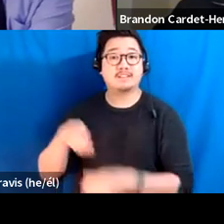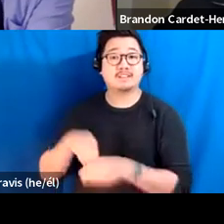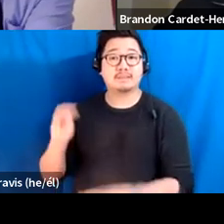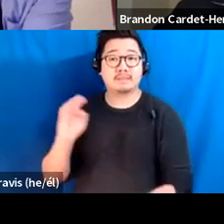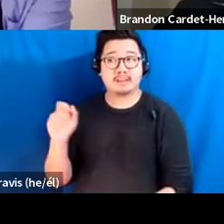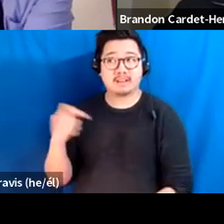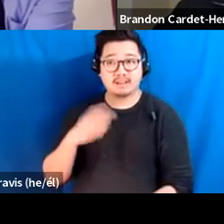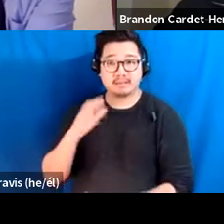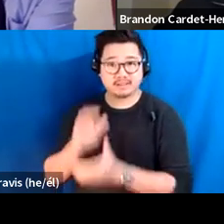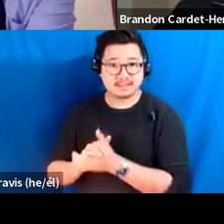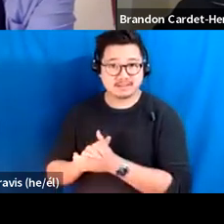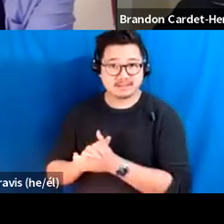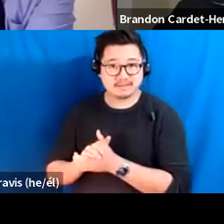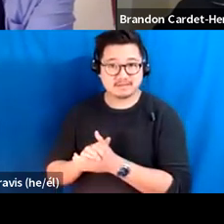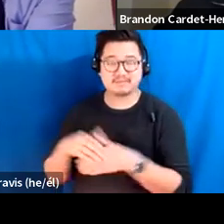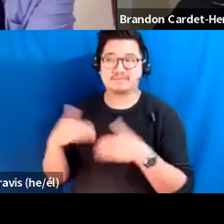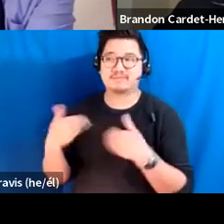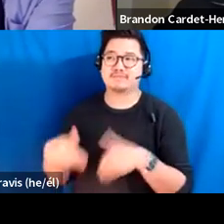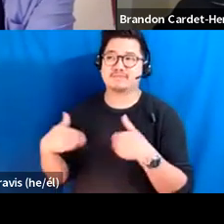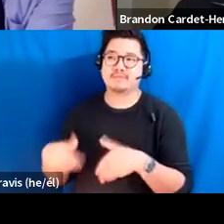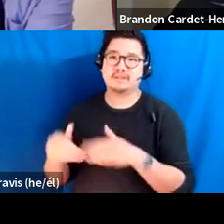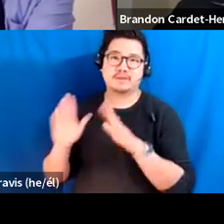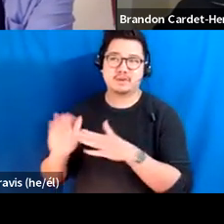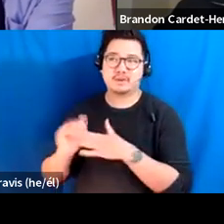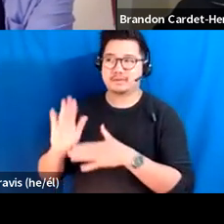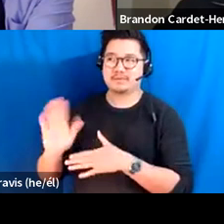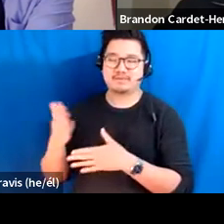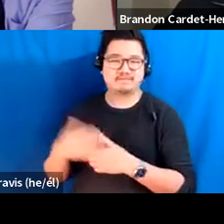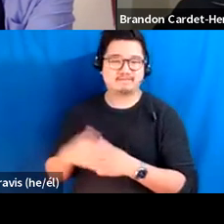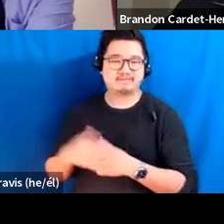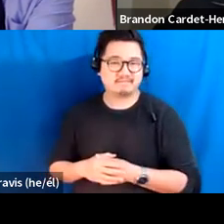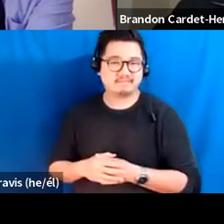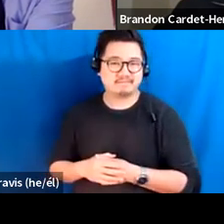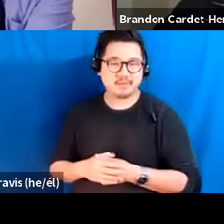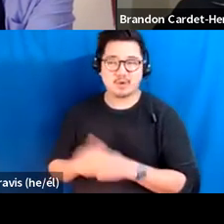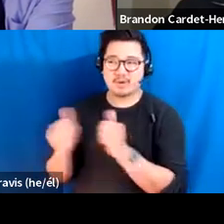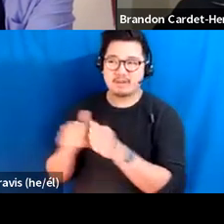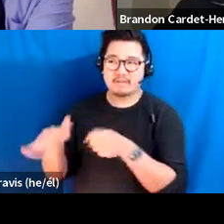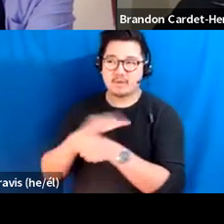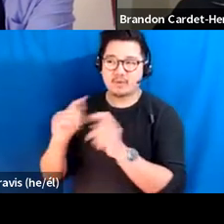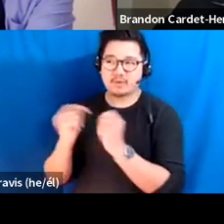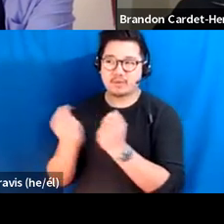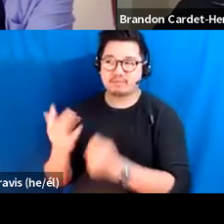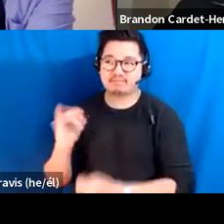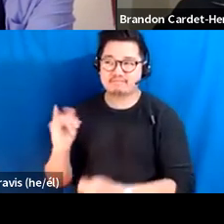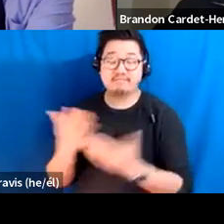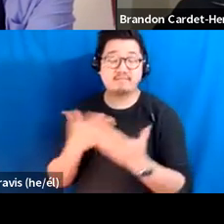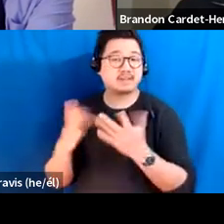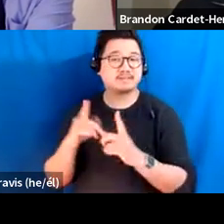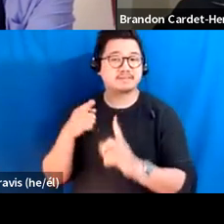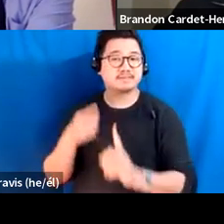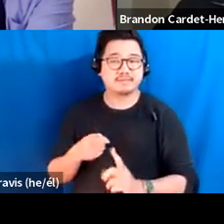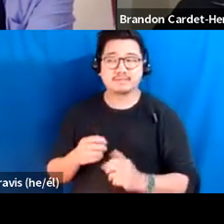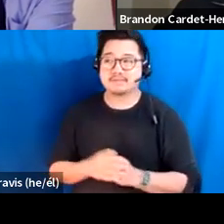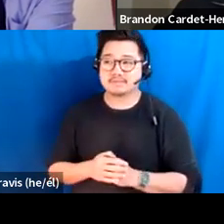believe uh tremendous leadership on your part with your full team so anyway and also